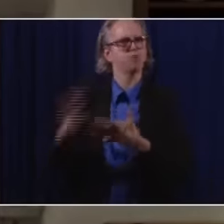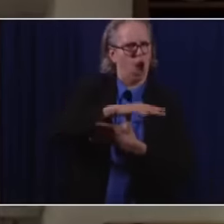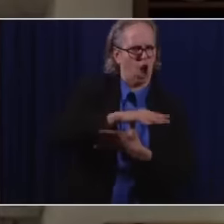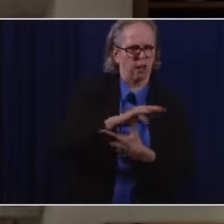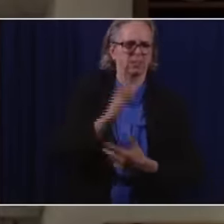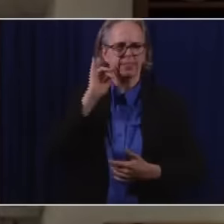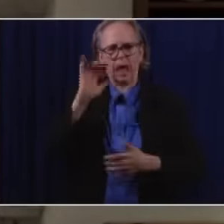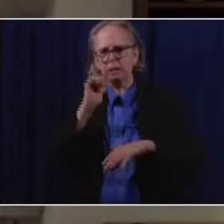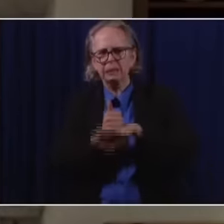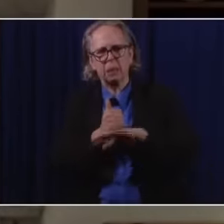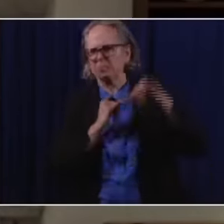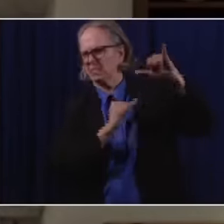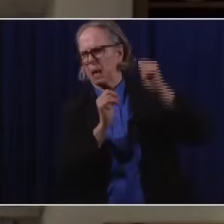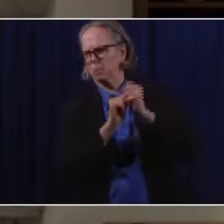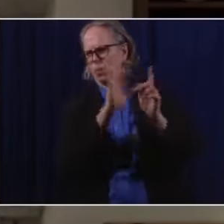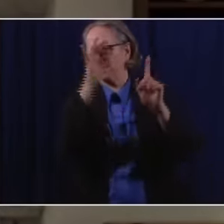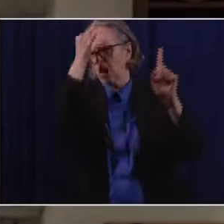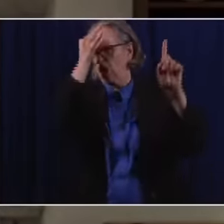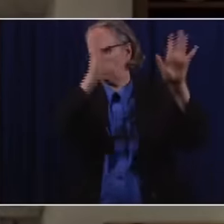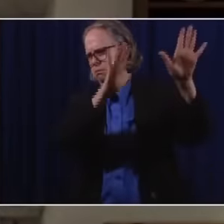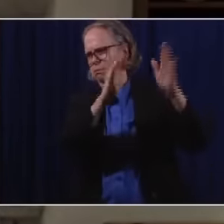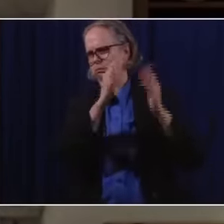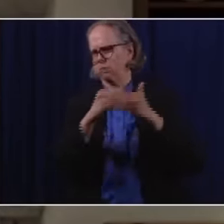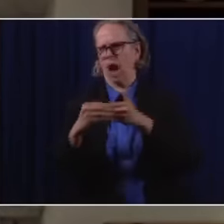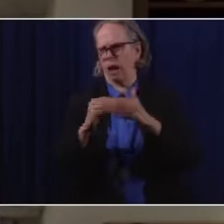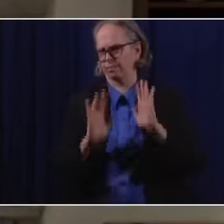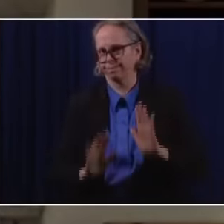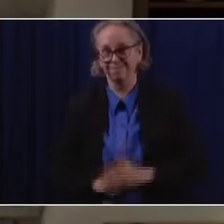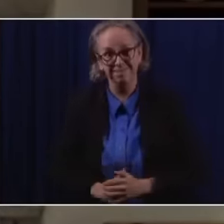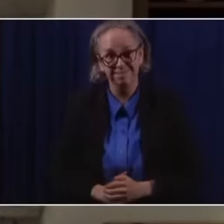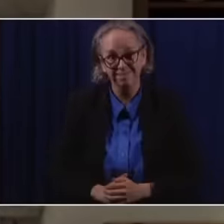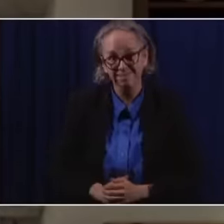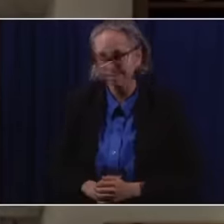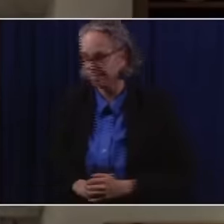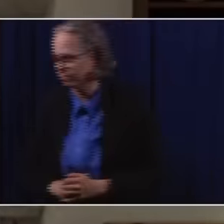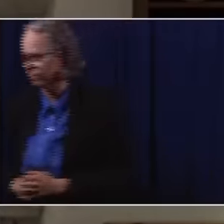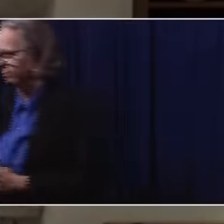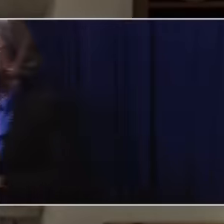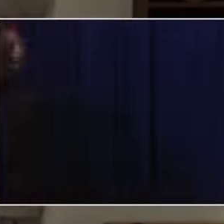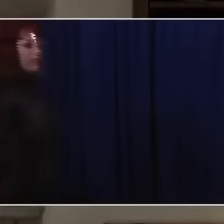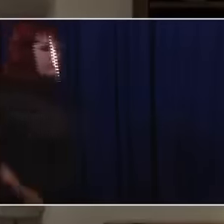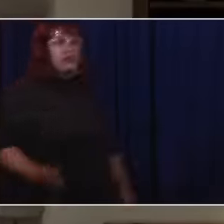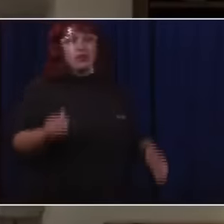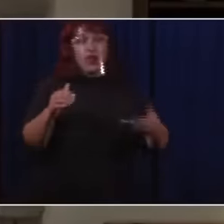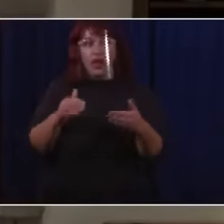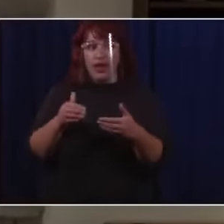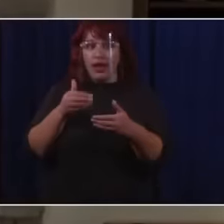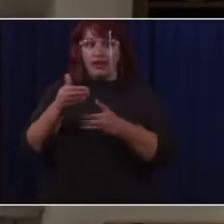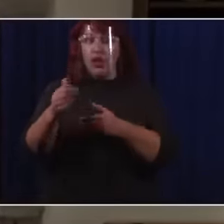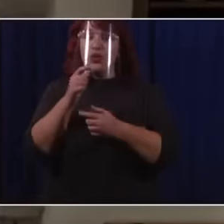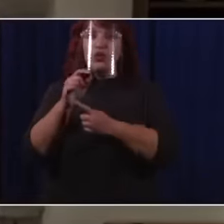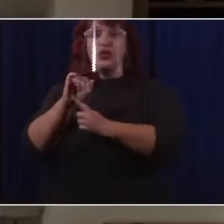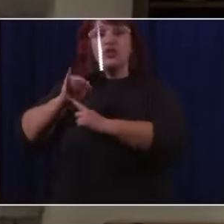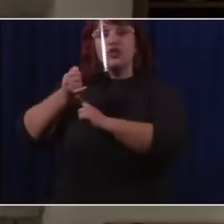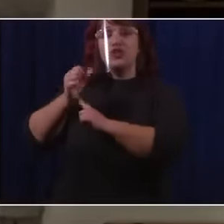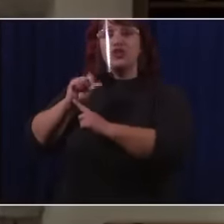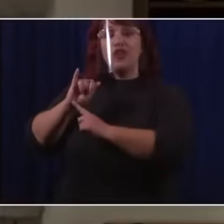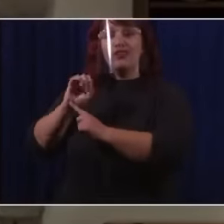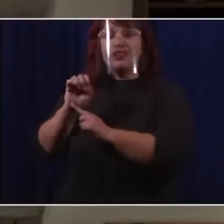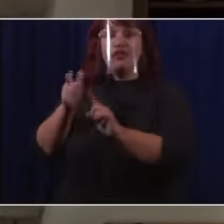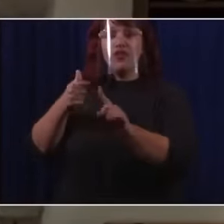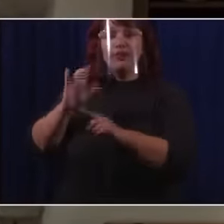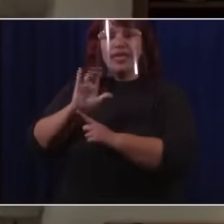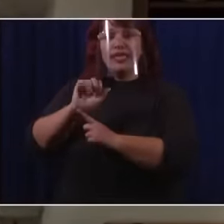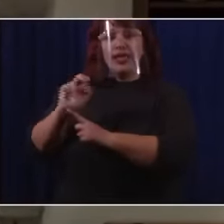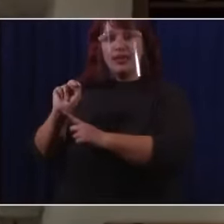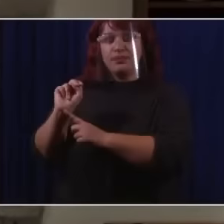Next question is from Jesse Balmert at the Cincinnati Enquirer. Jesse. Hi, Governor. My question